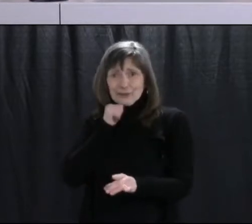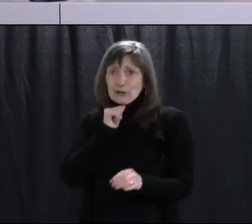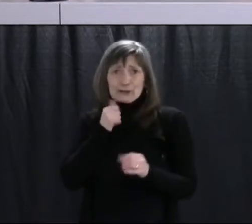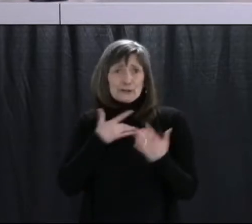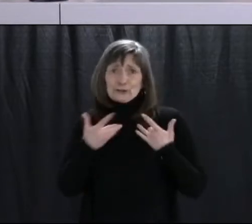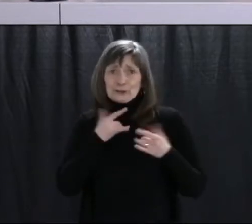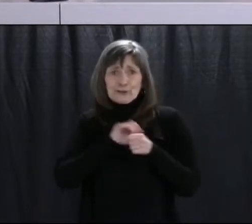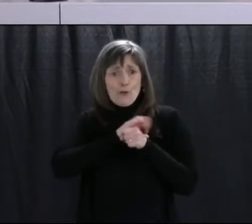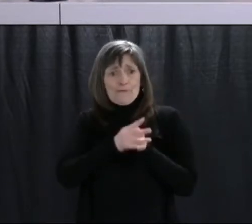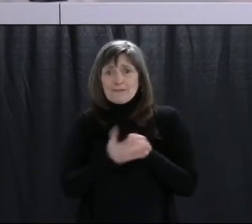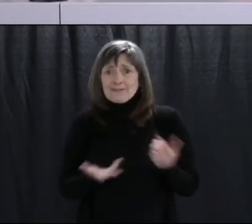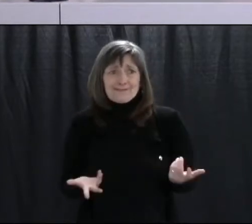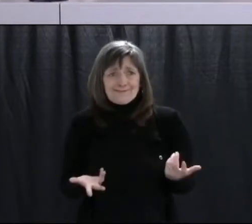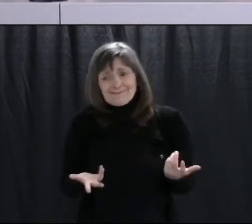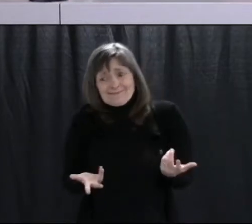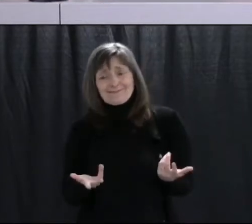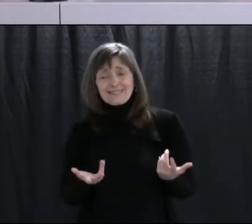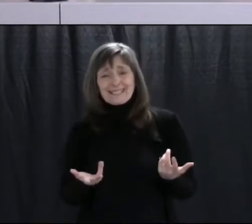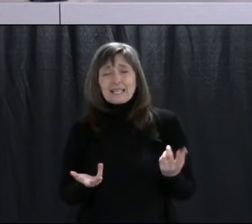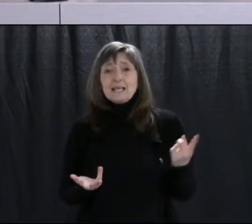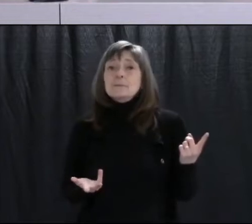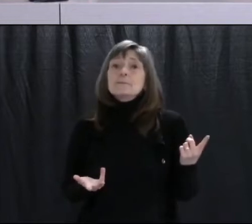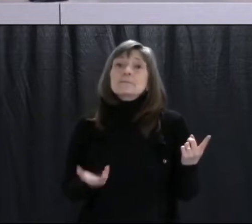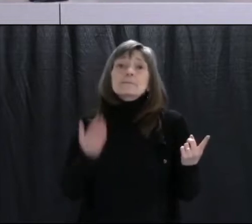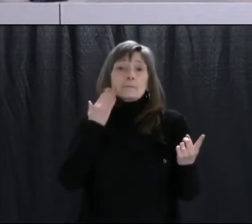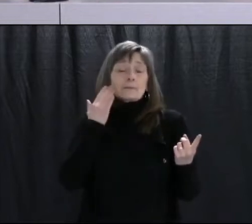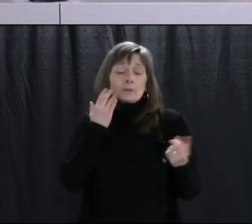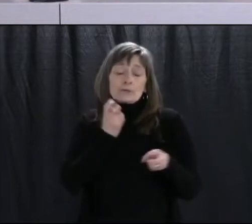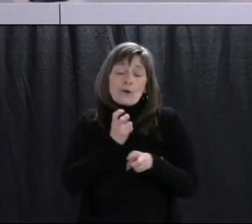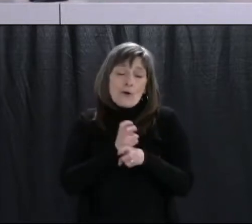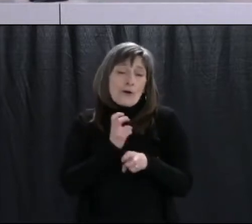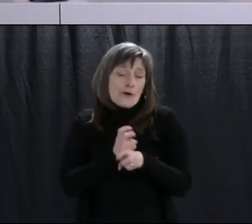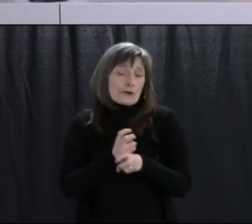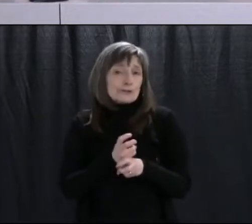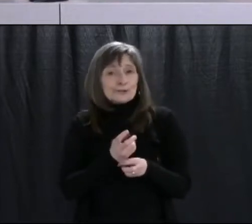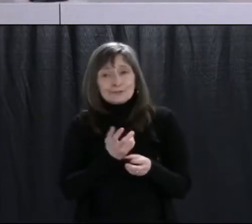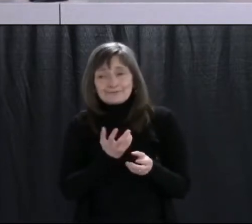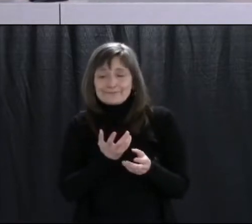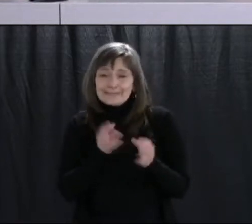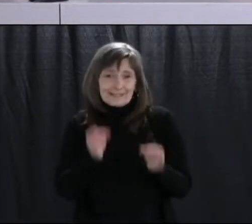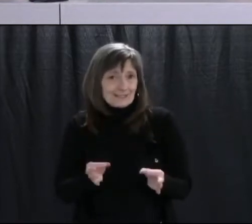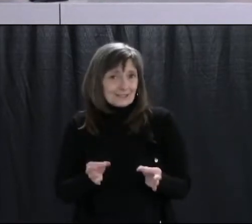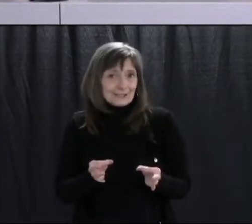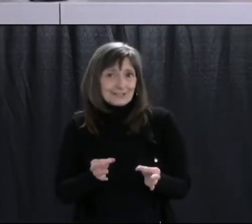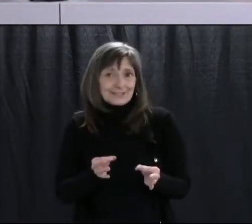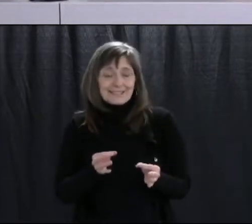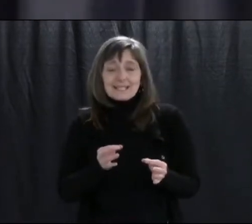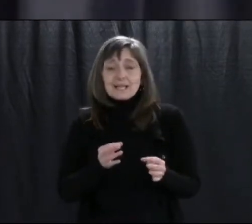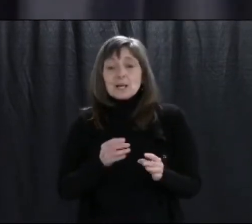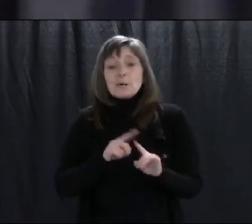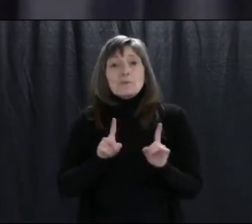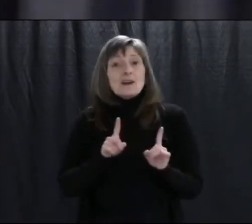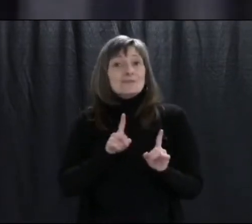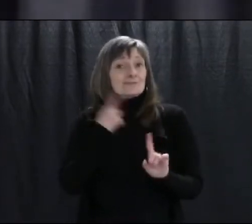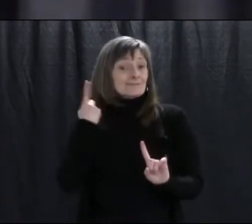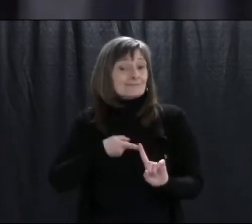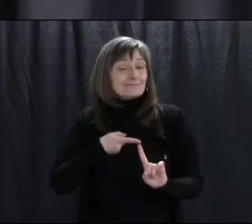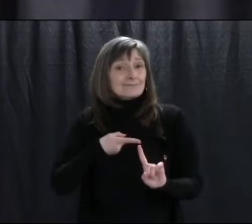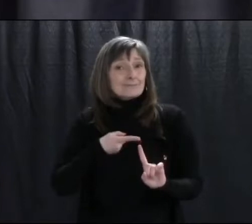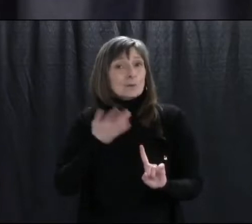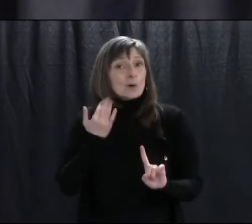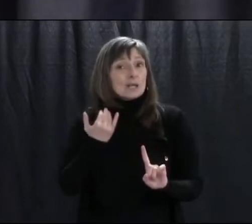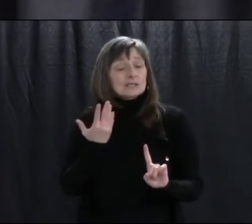The challenge there, Peter, again, it is a very sensitive issue. It's a very emotional issue. The challenge really is around